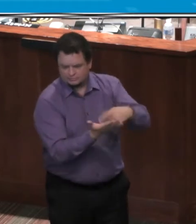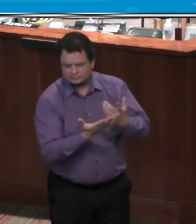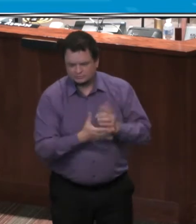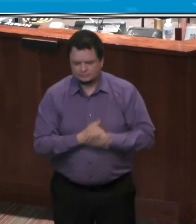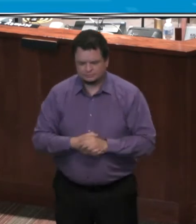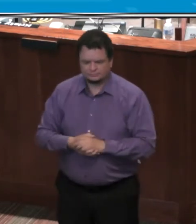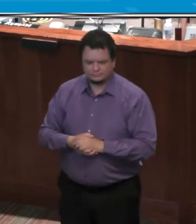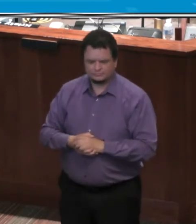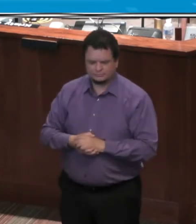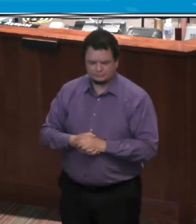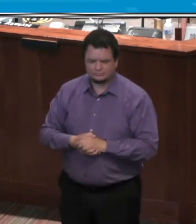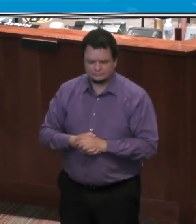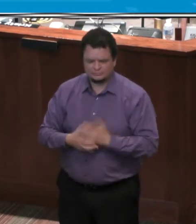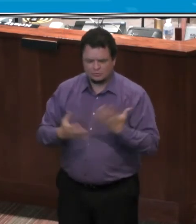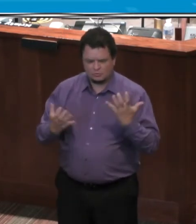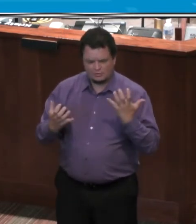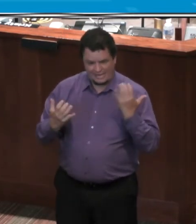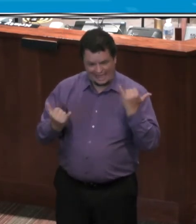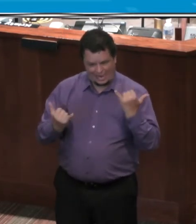So.